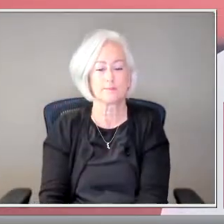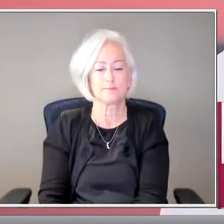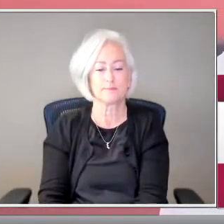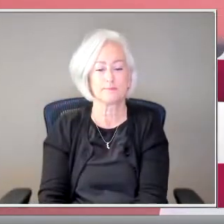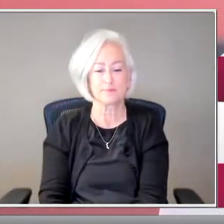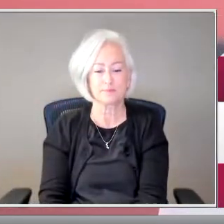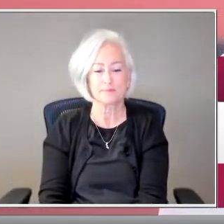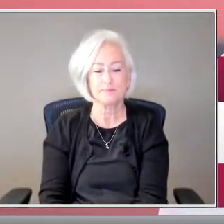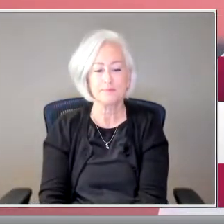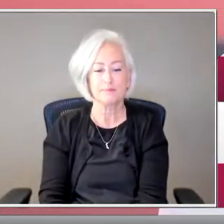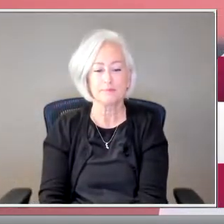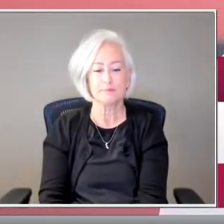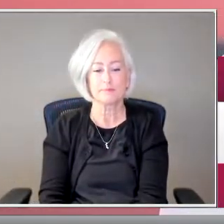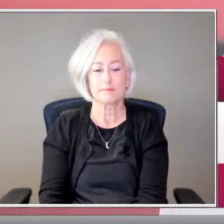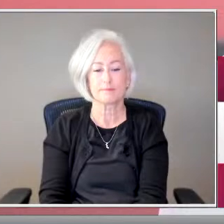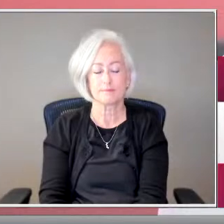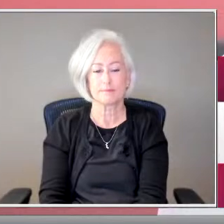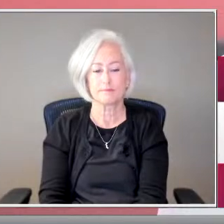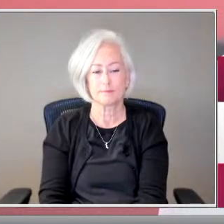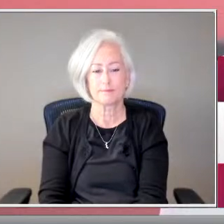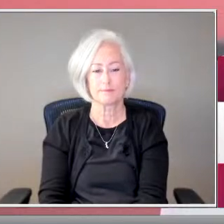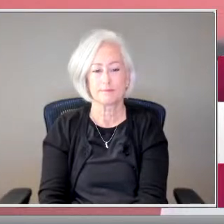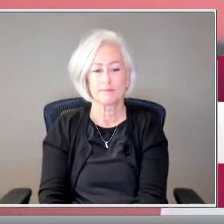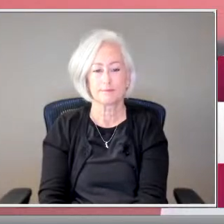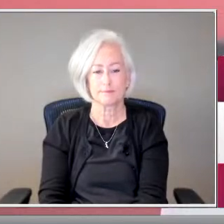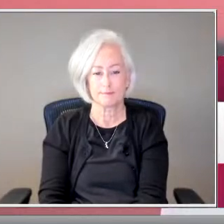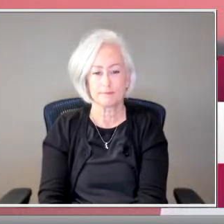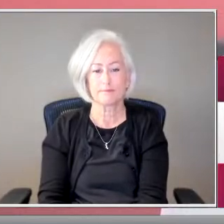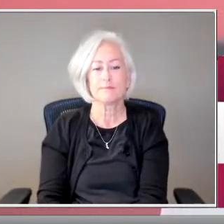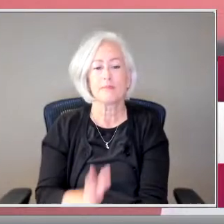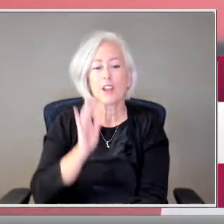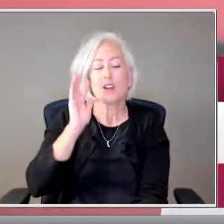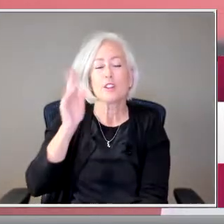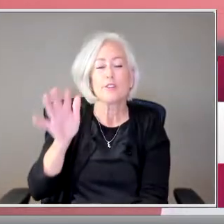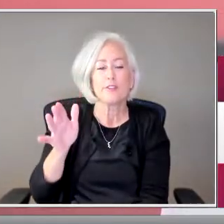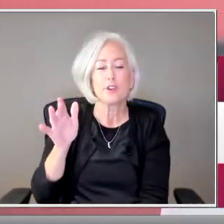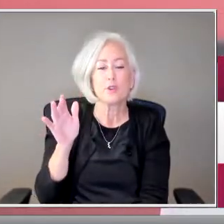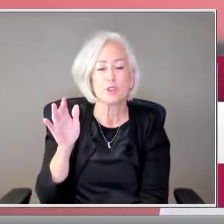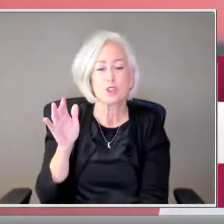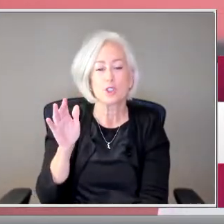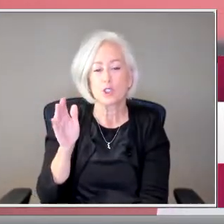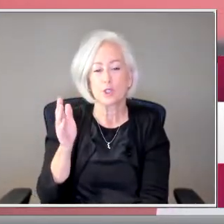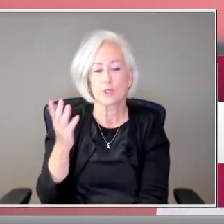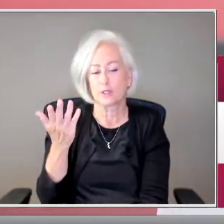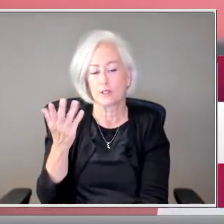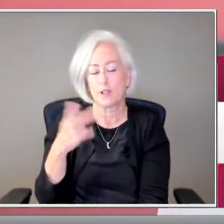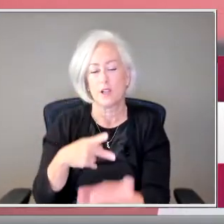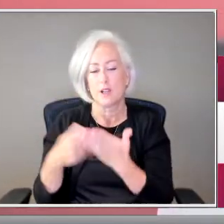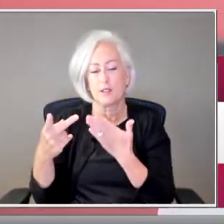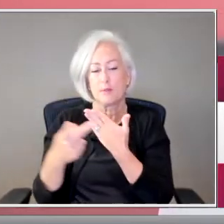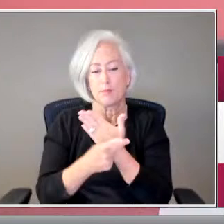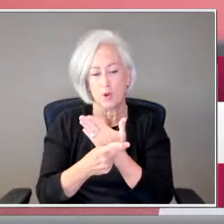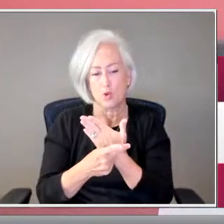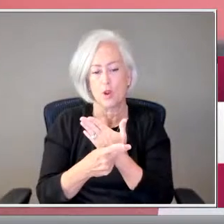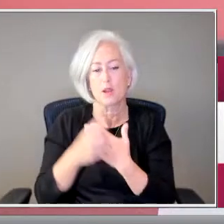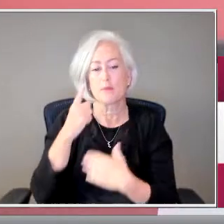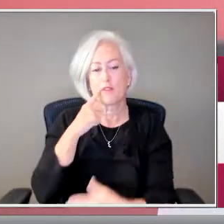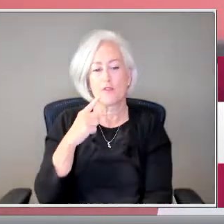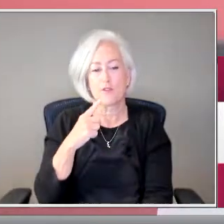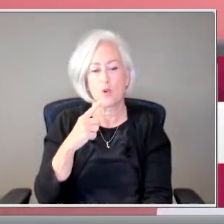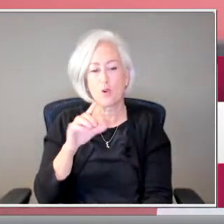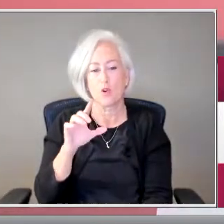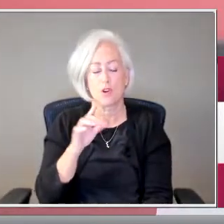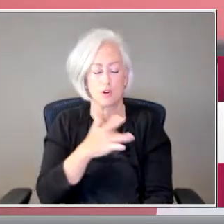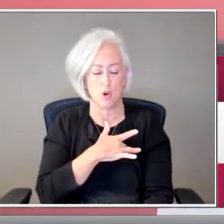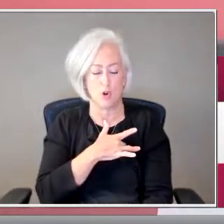it's a future of the program in cardio-oncology. I mean, part of my